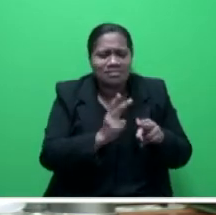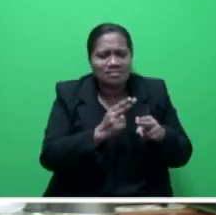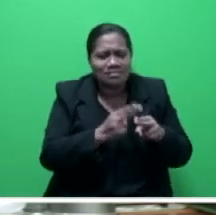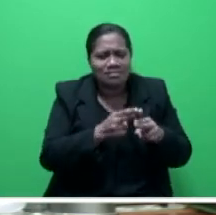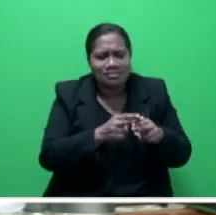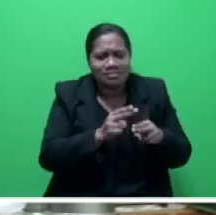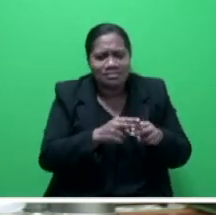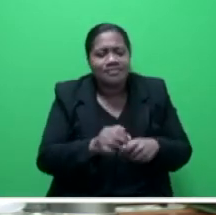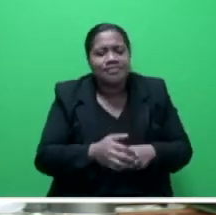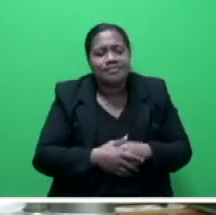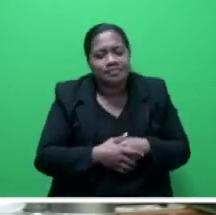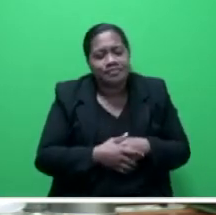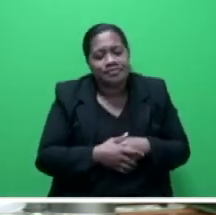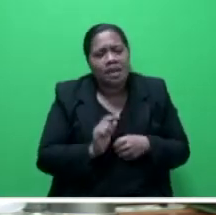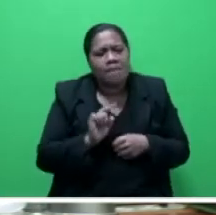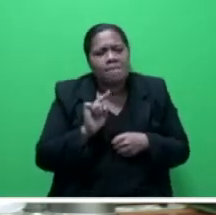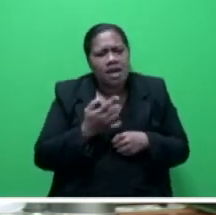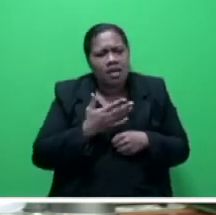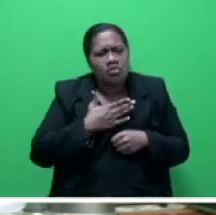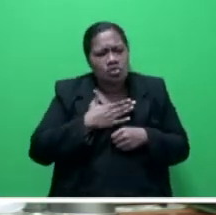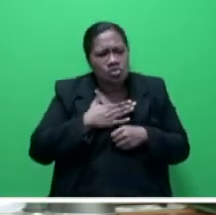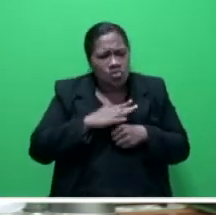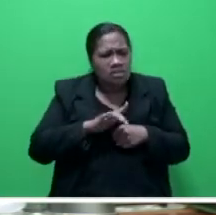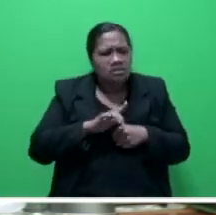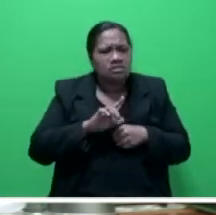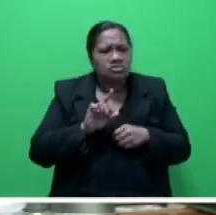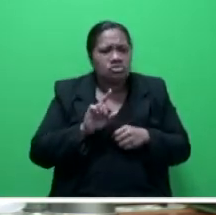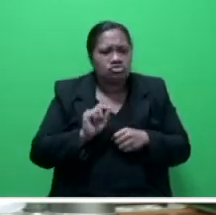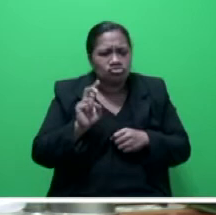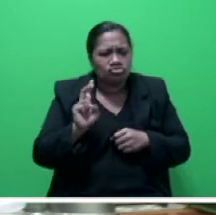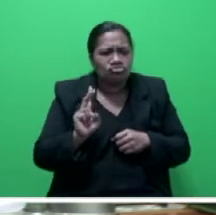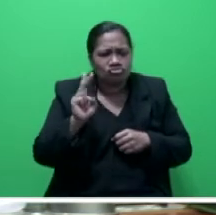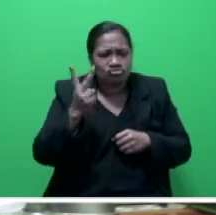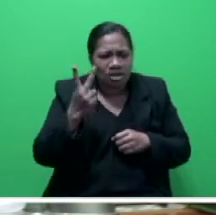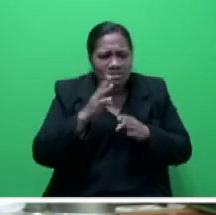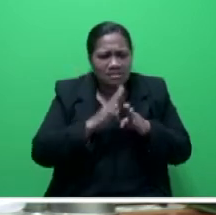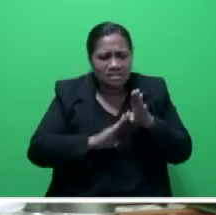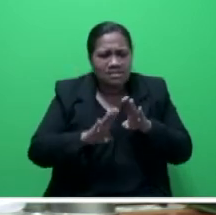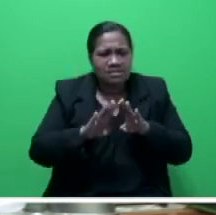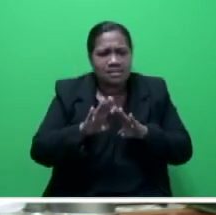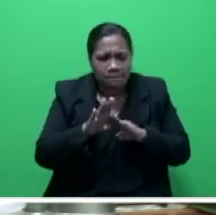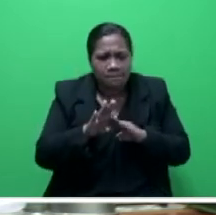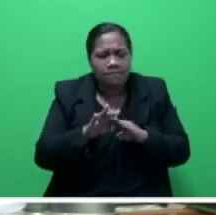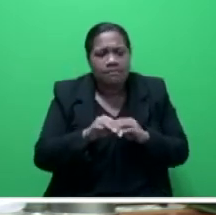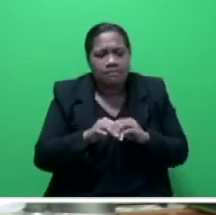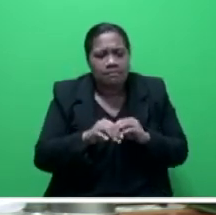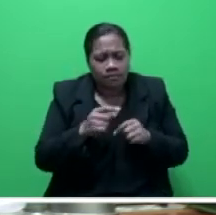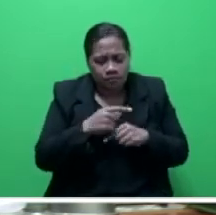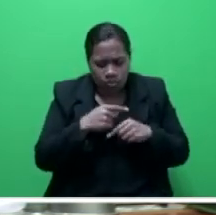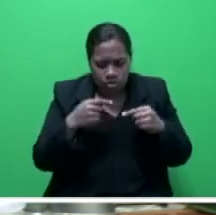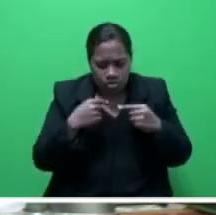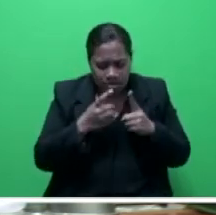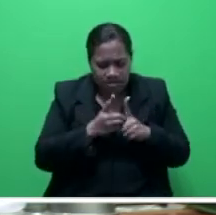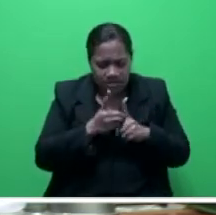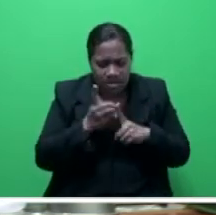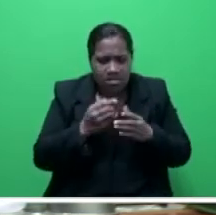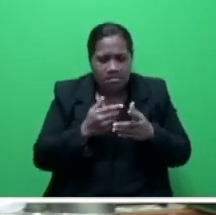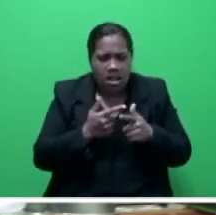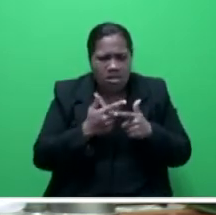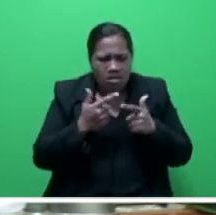Mr. Speaker, but we want to go to the second step, where we then develop a large